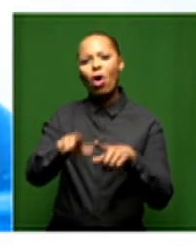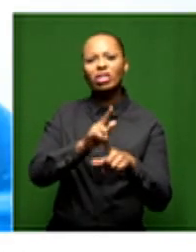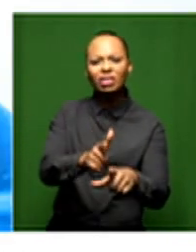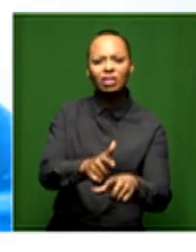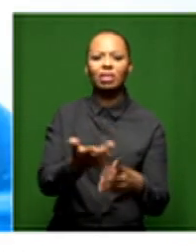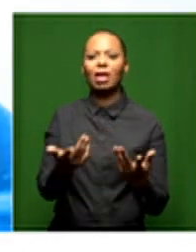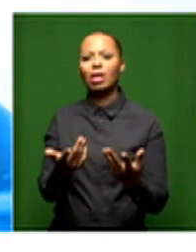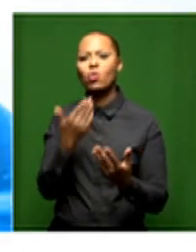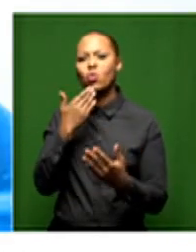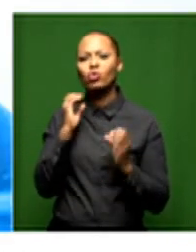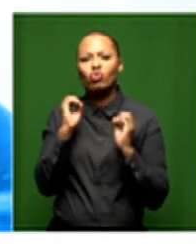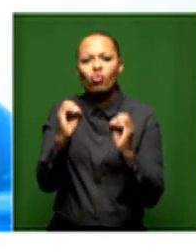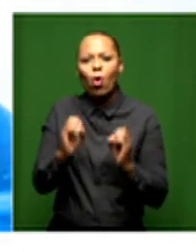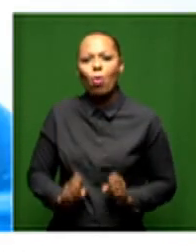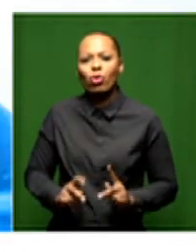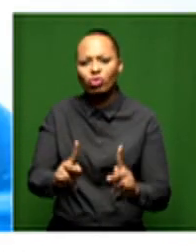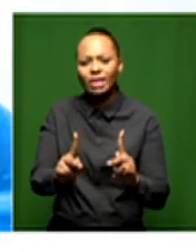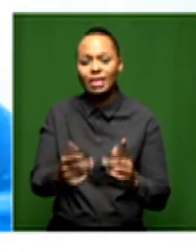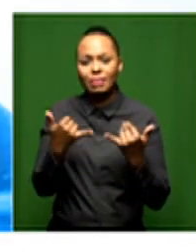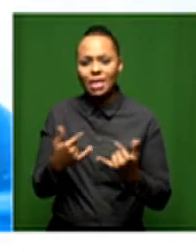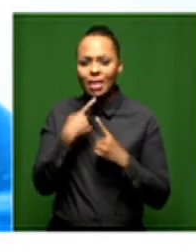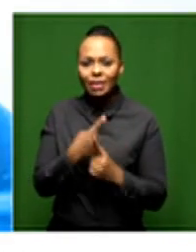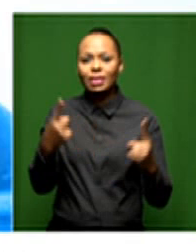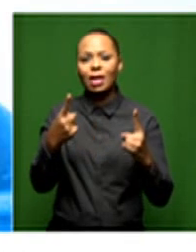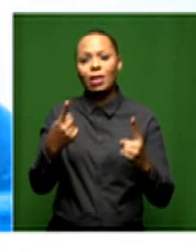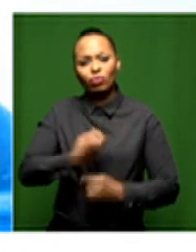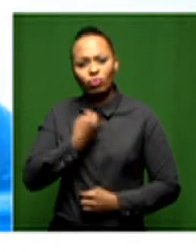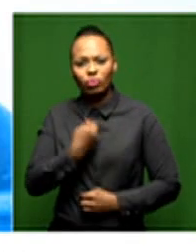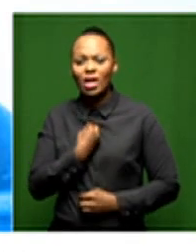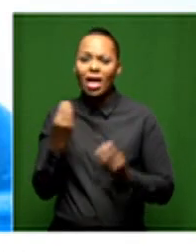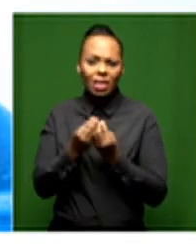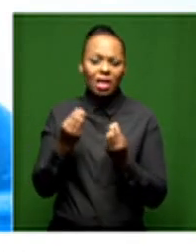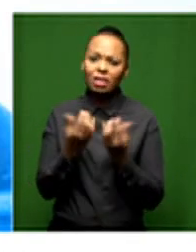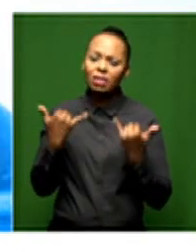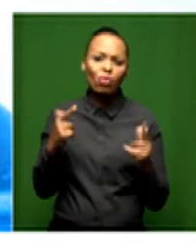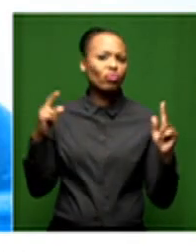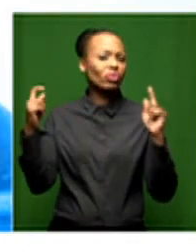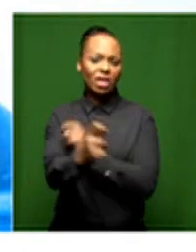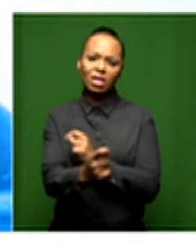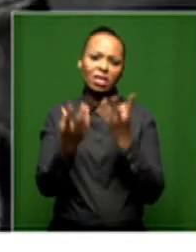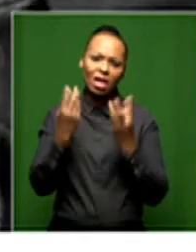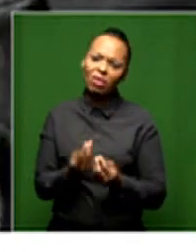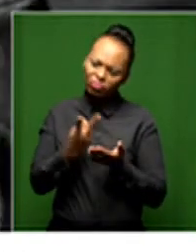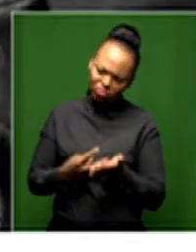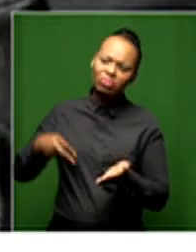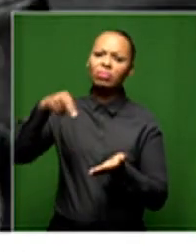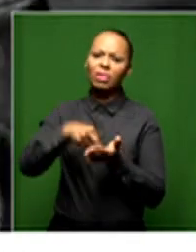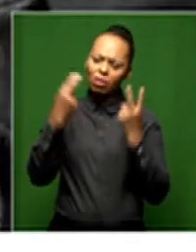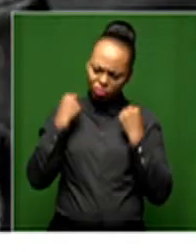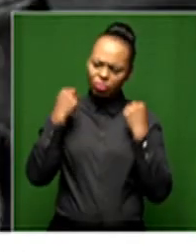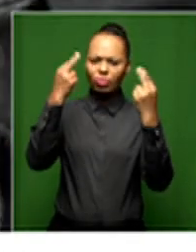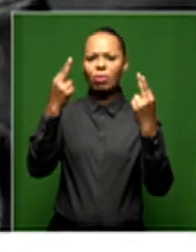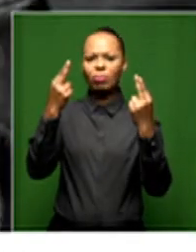zero opportunities, to tell those young people that things really have changed. We really can rise up and achieve the